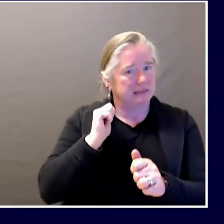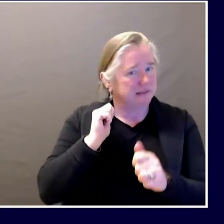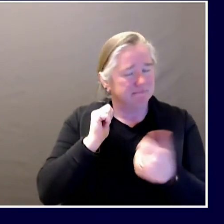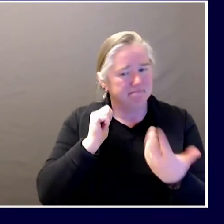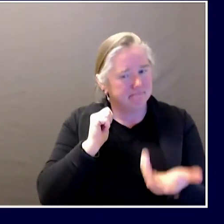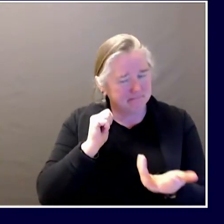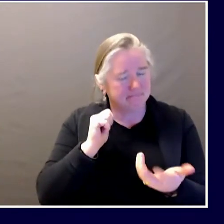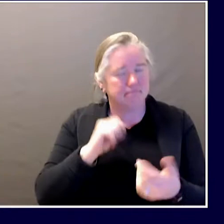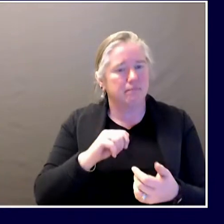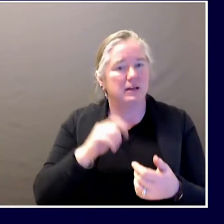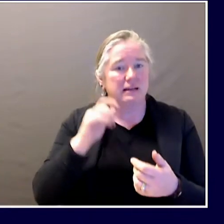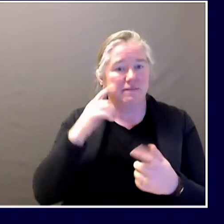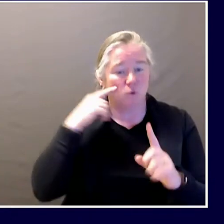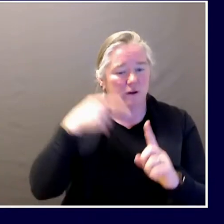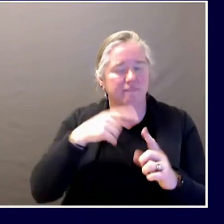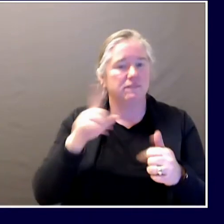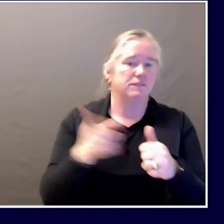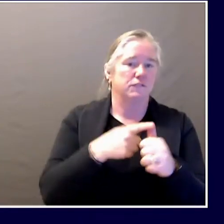efforts